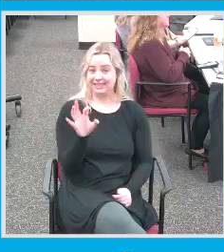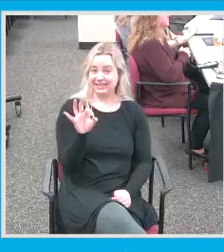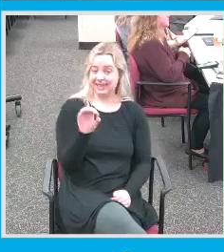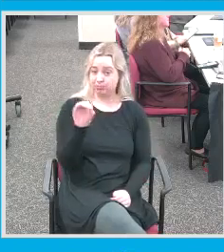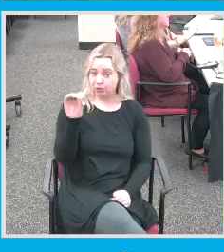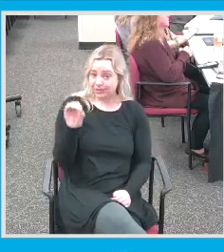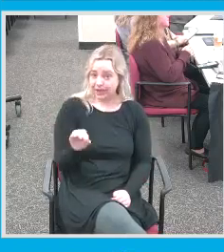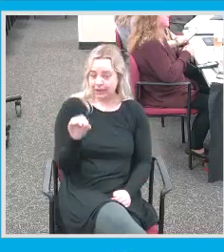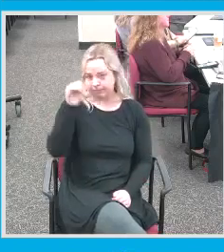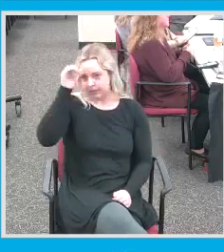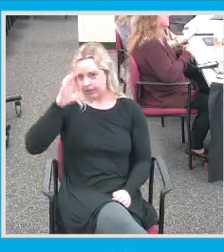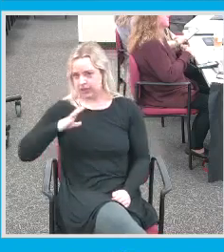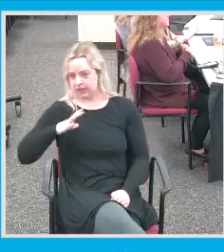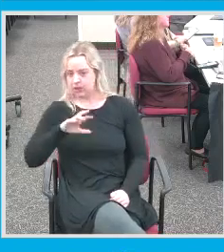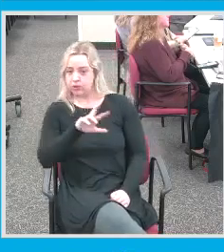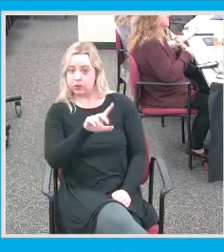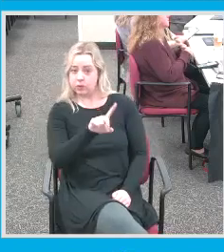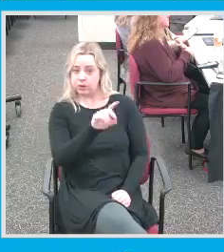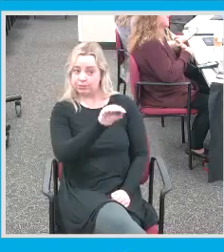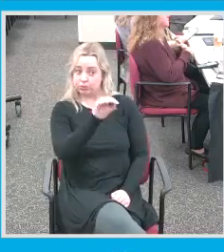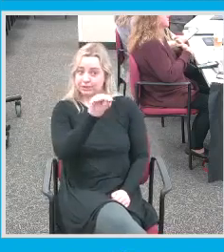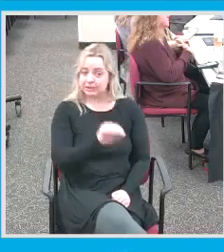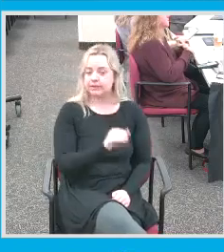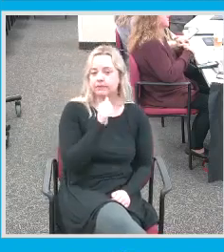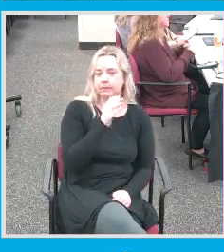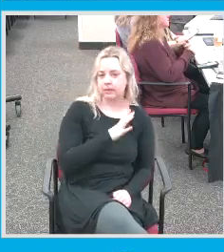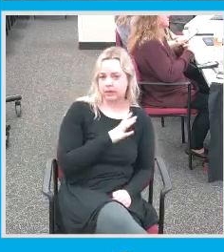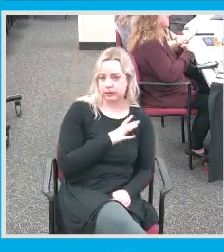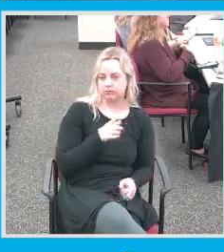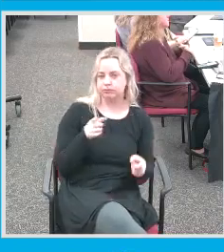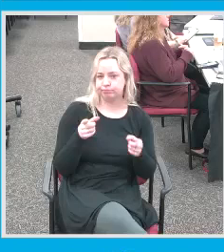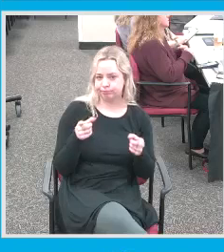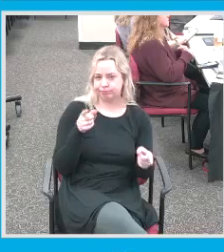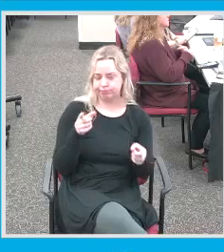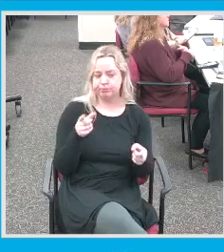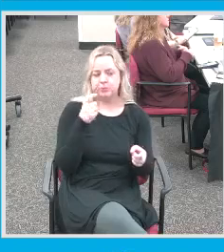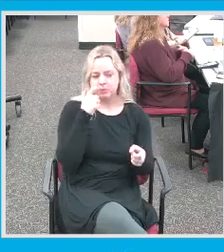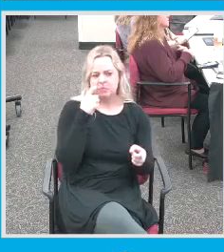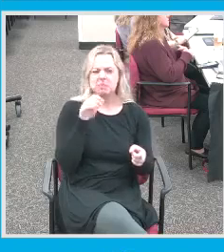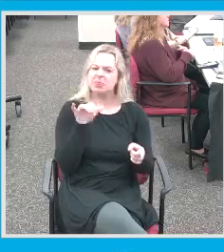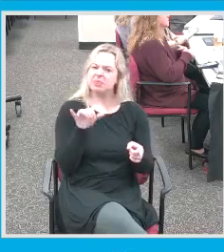male and 31% were female, and that's about